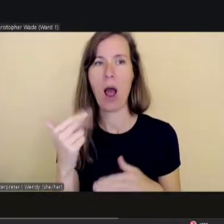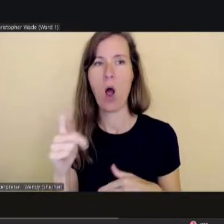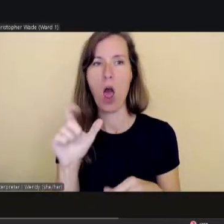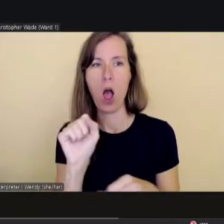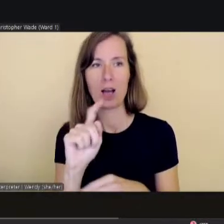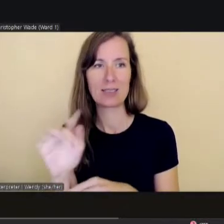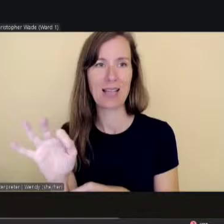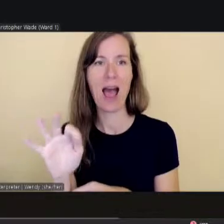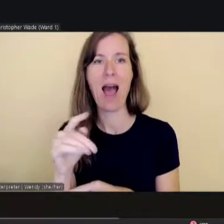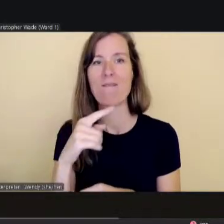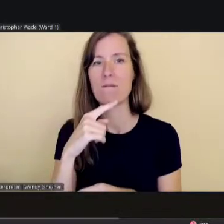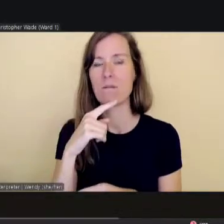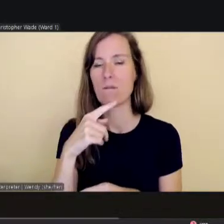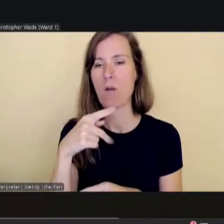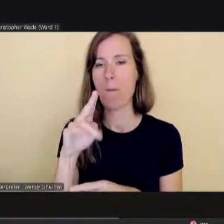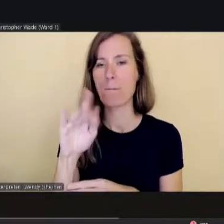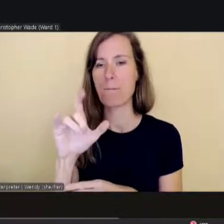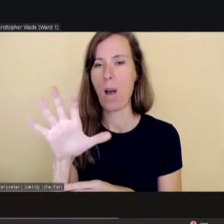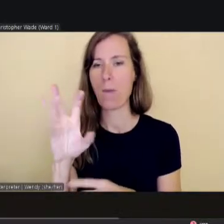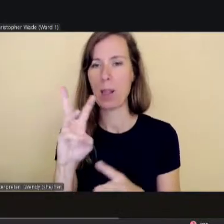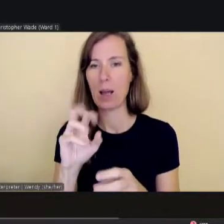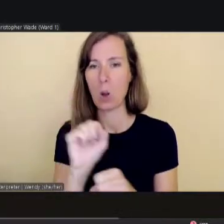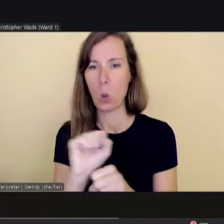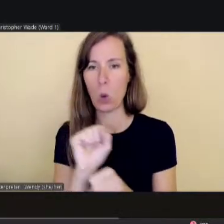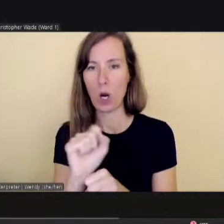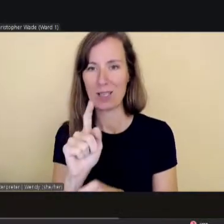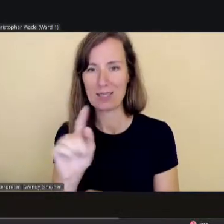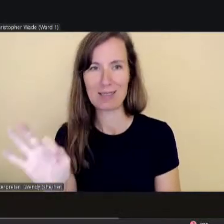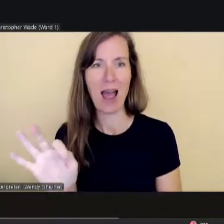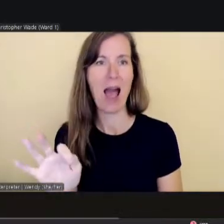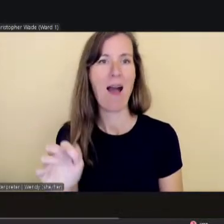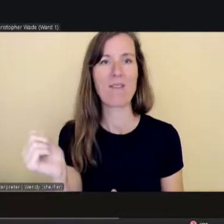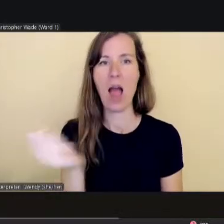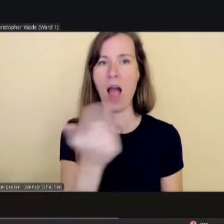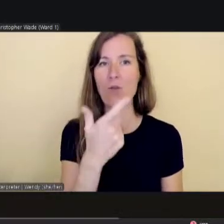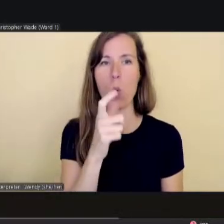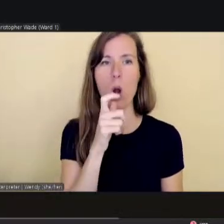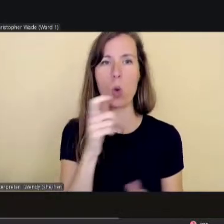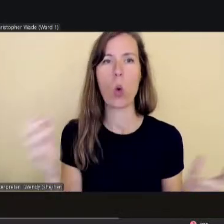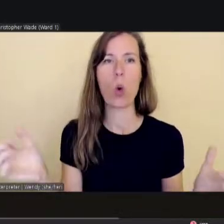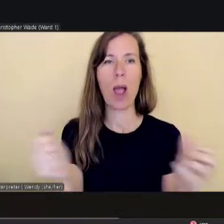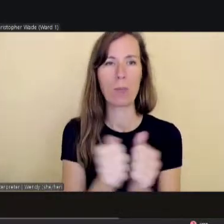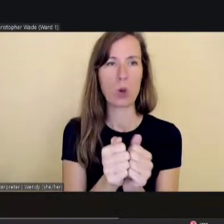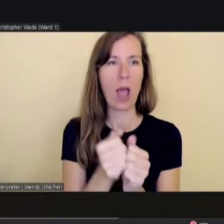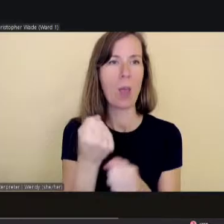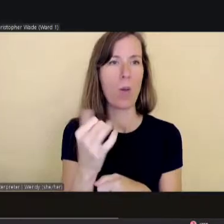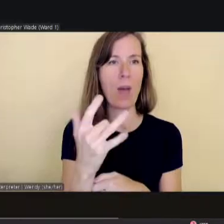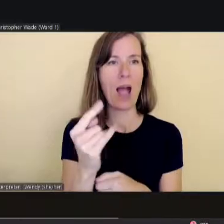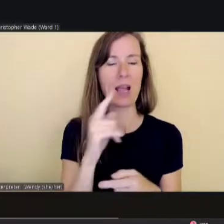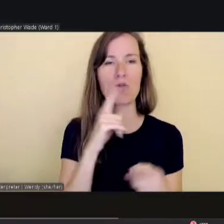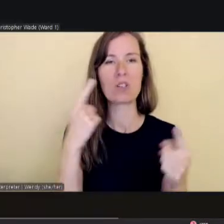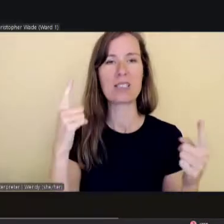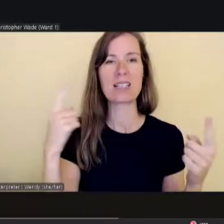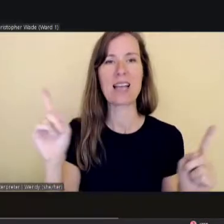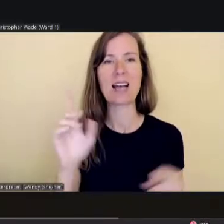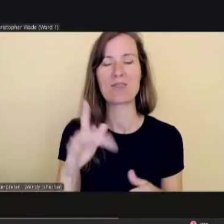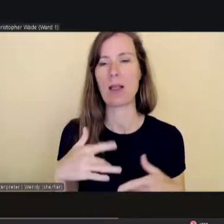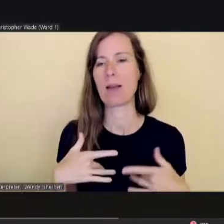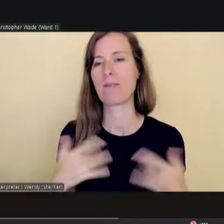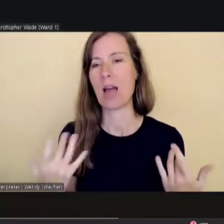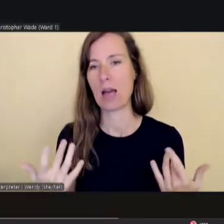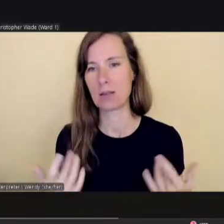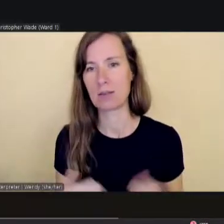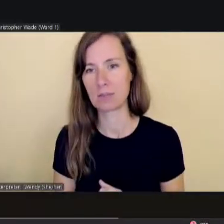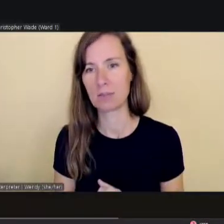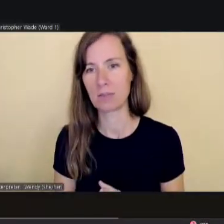and everyone who came together to make this such a successful event. We estimate over 2,000